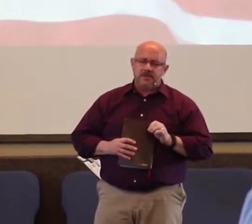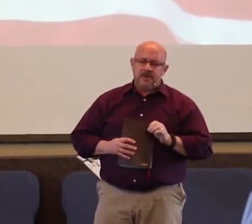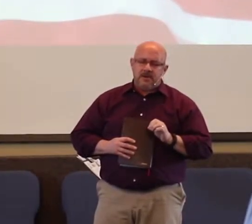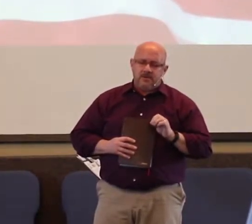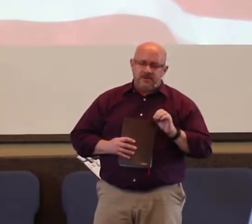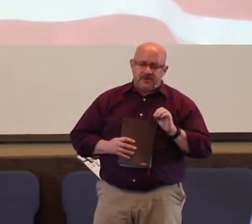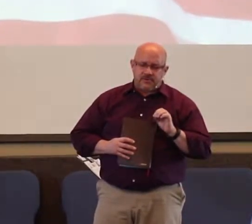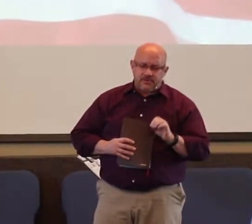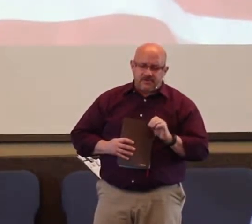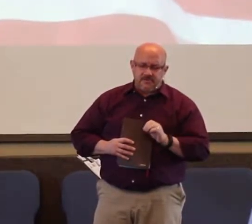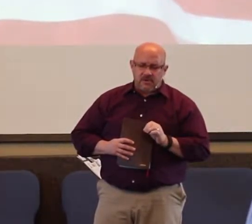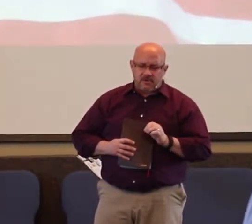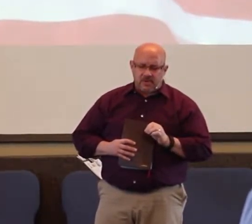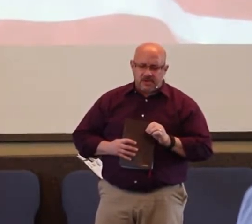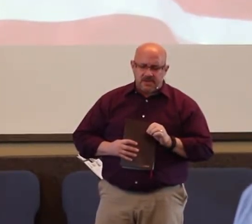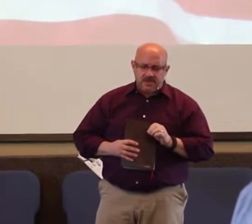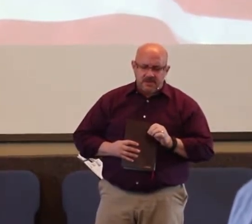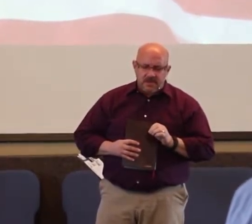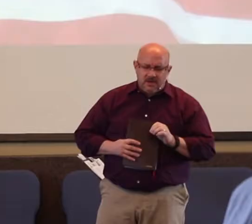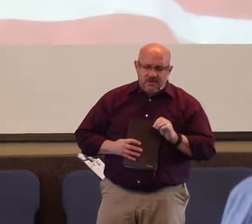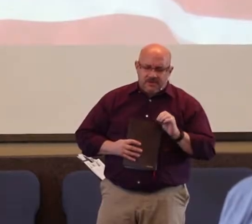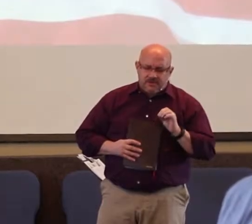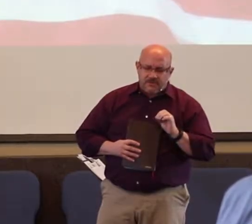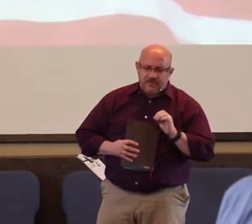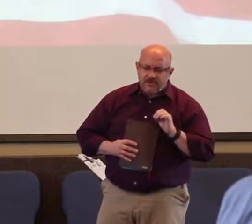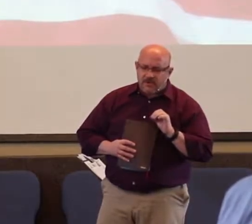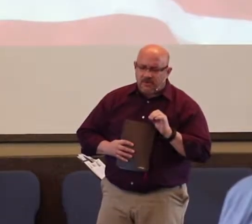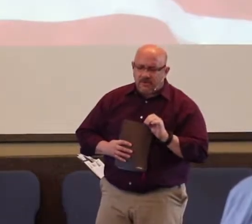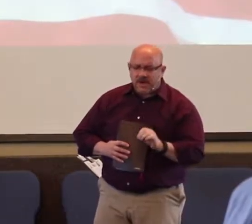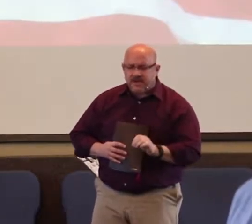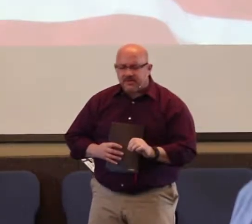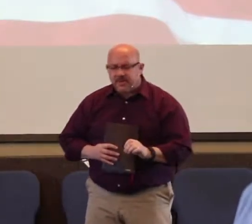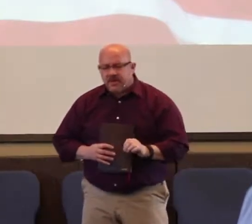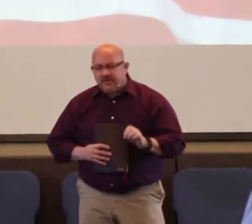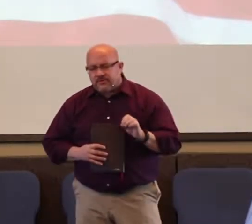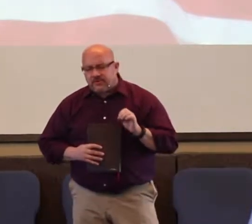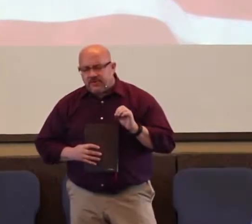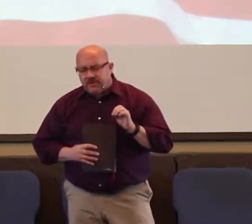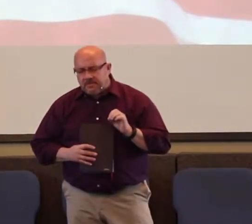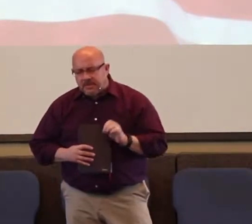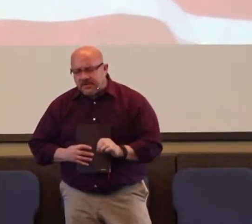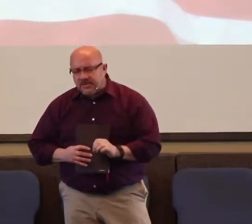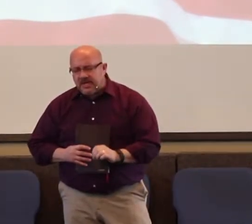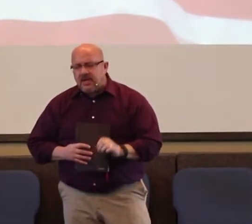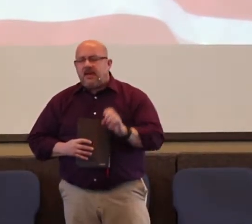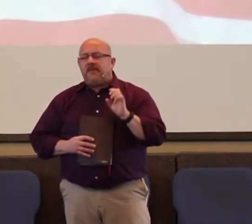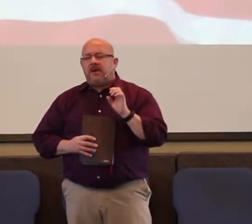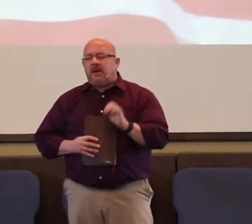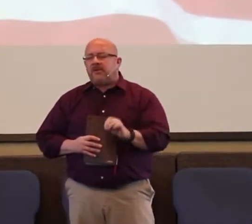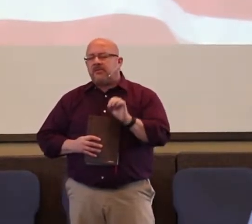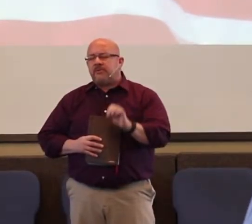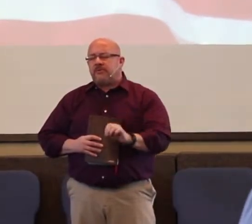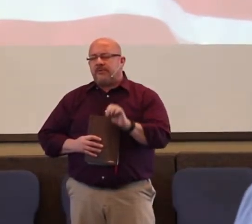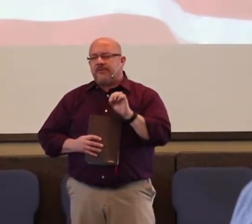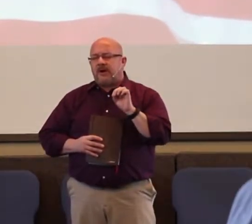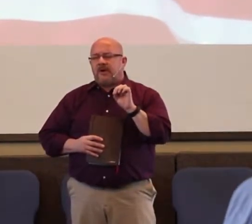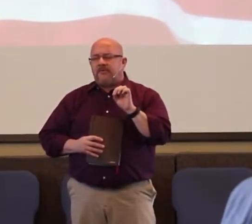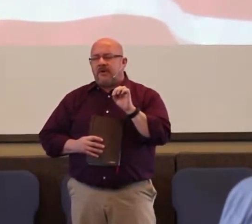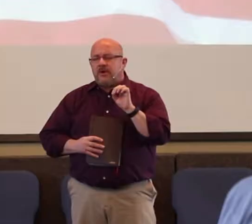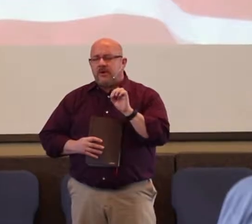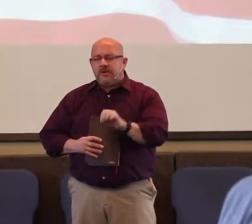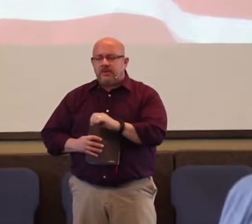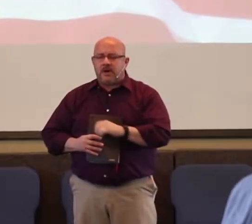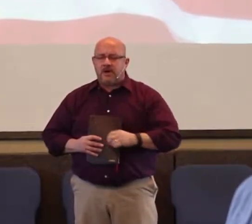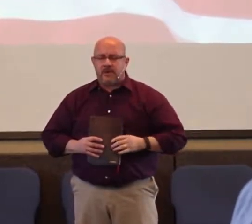are with the truth of your word, with the truth of your grace, the truth of your mercy, the awesome truth